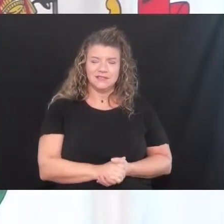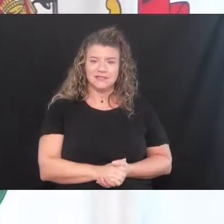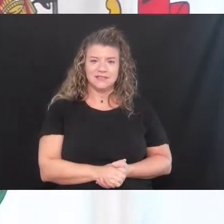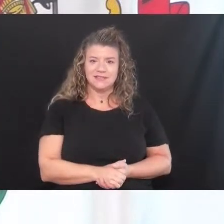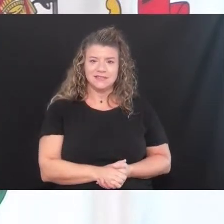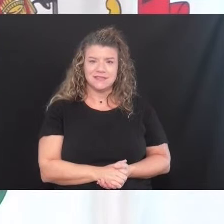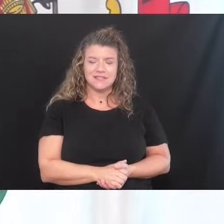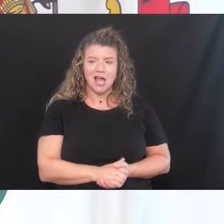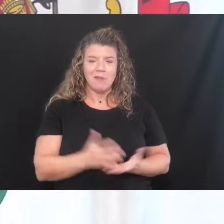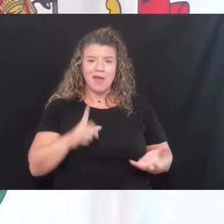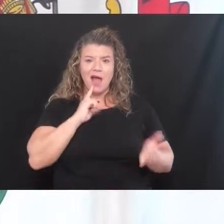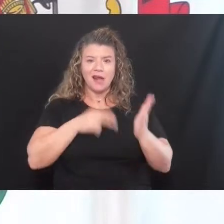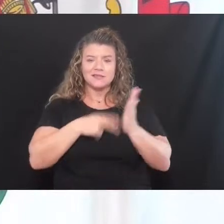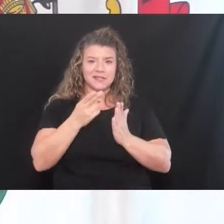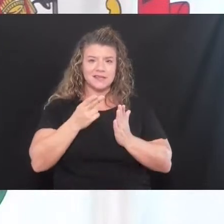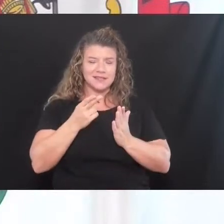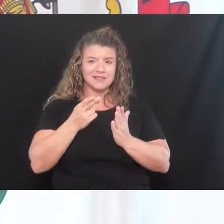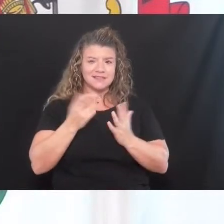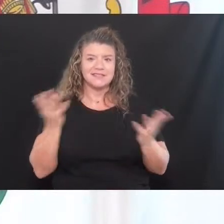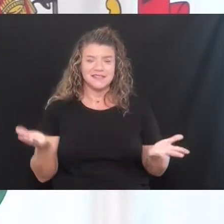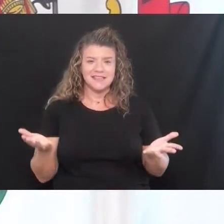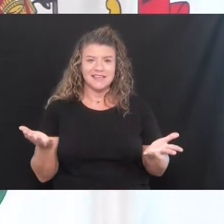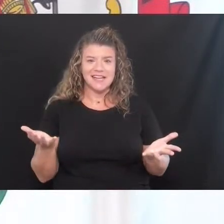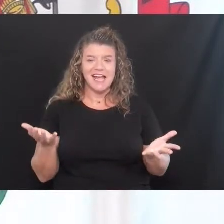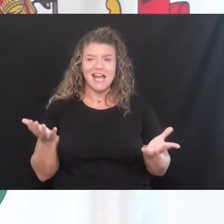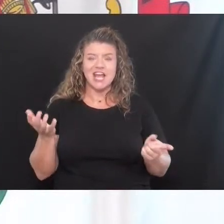Without any question,